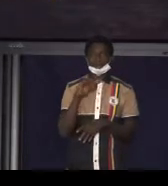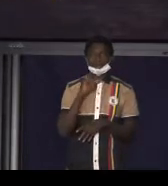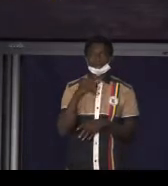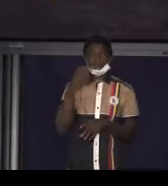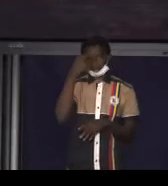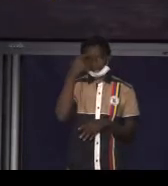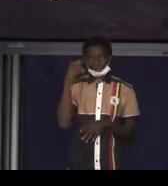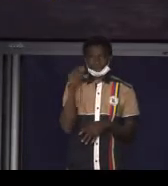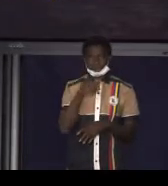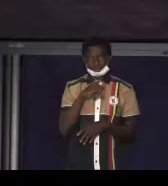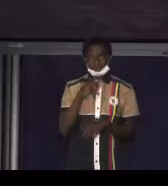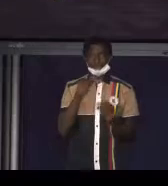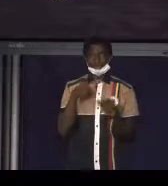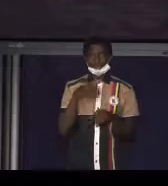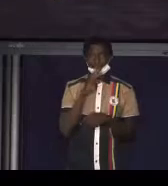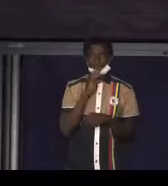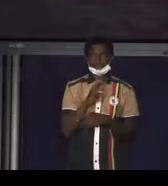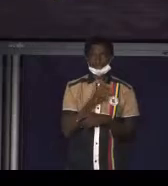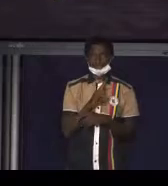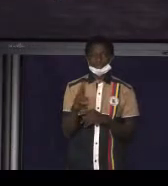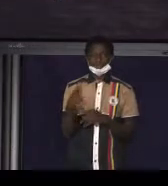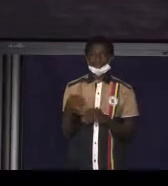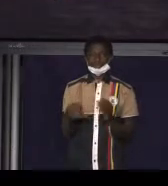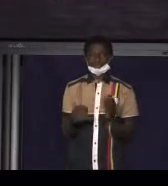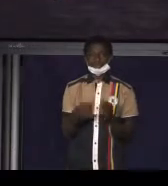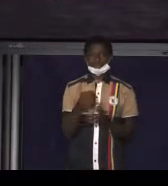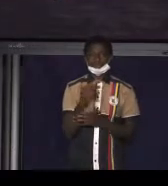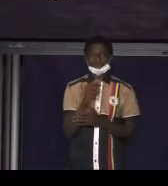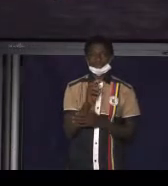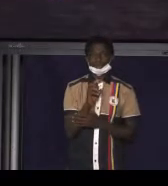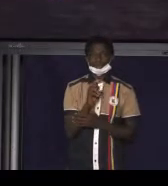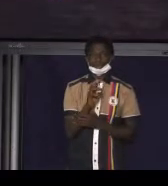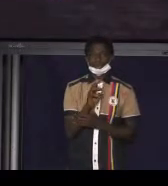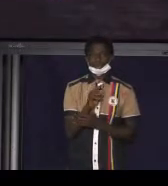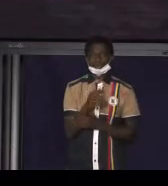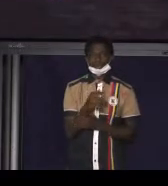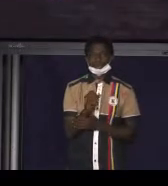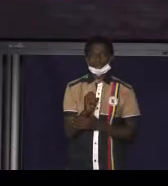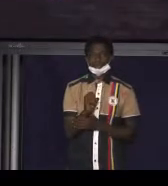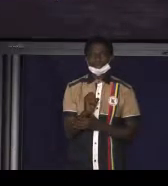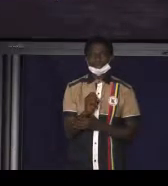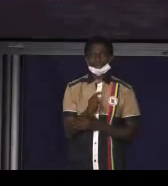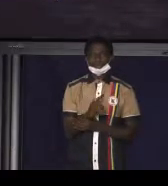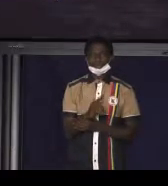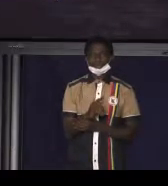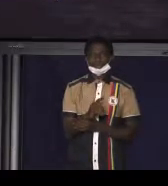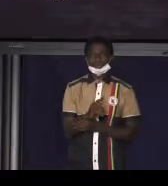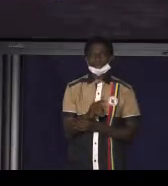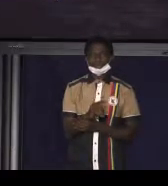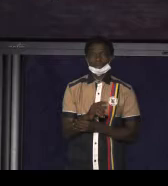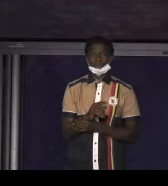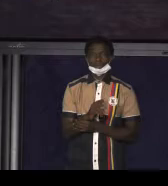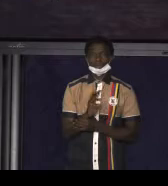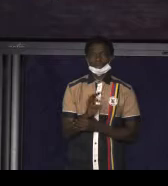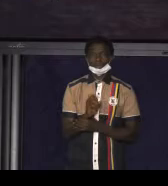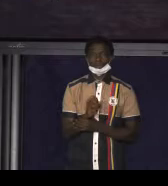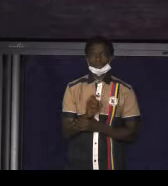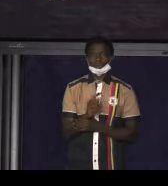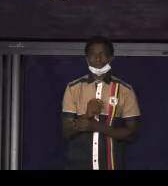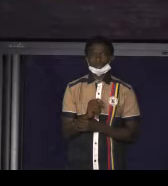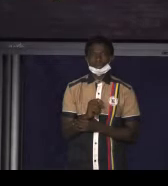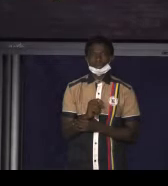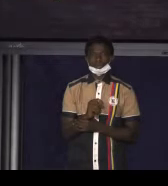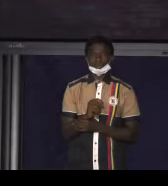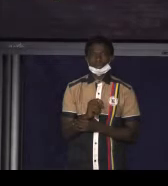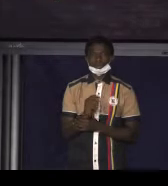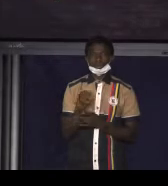Is because they can be recharged. Don't forget, dry cell or primary cell cannot be recharged.